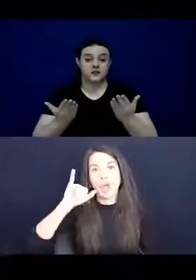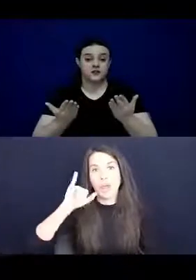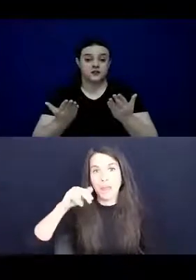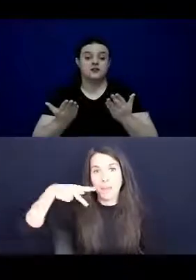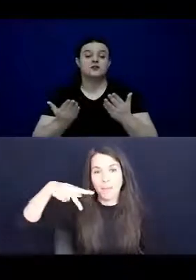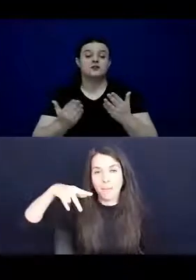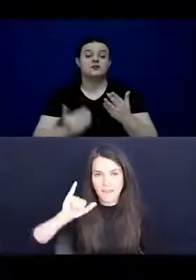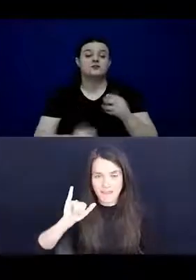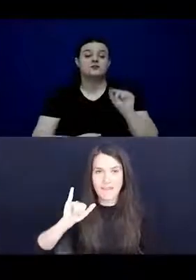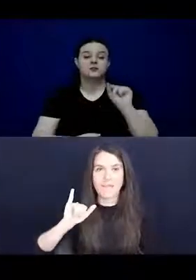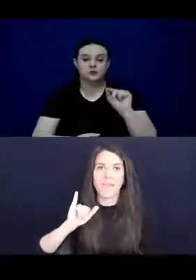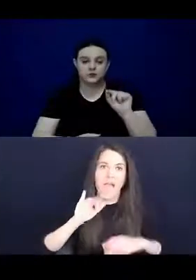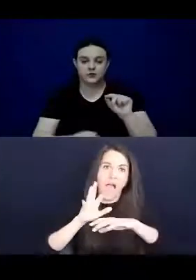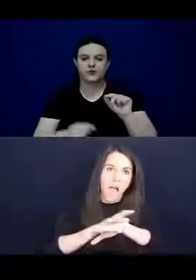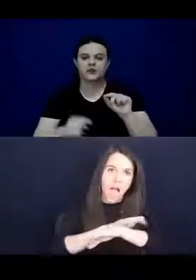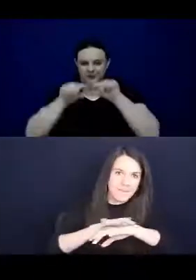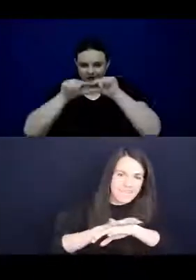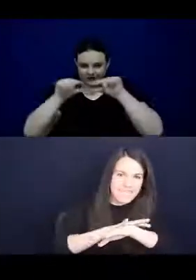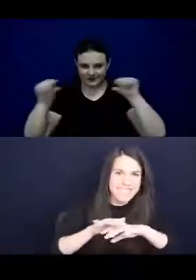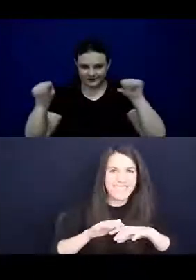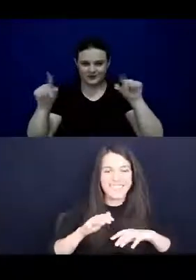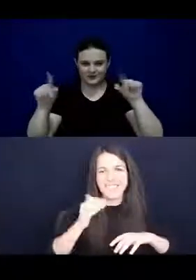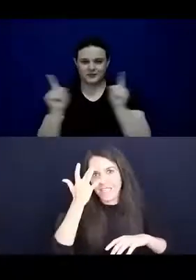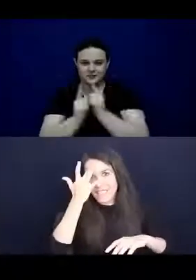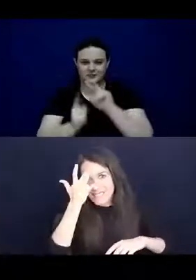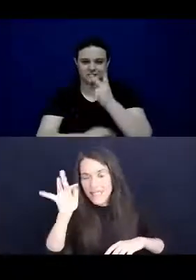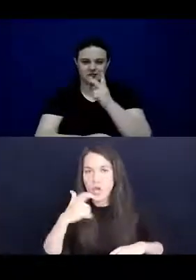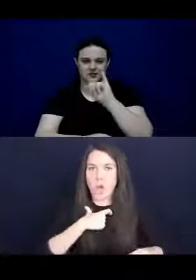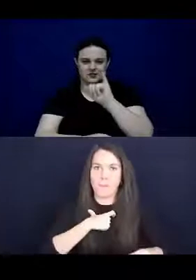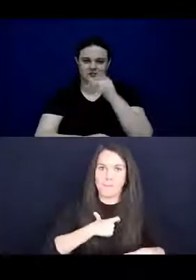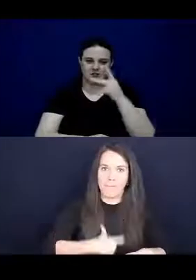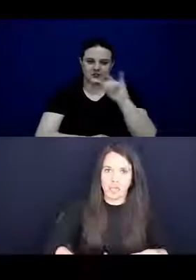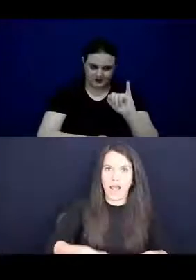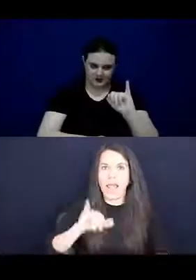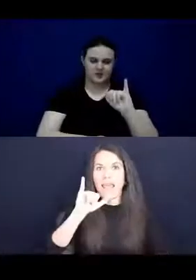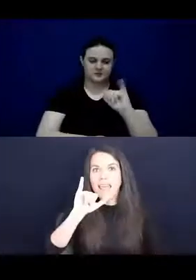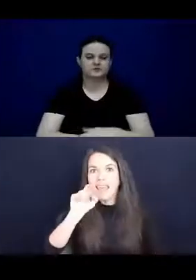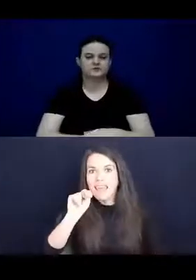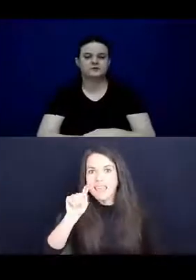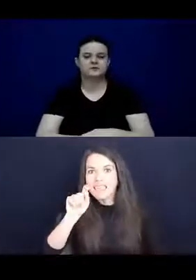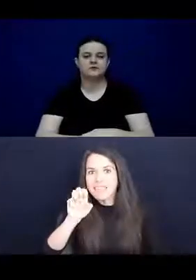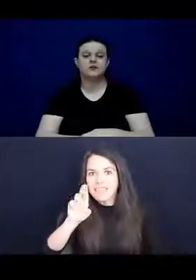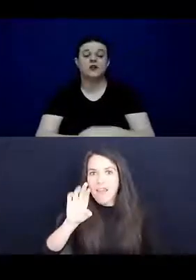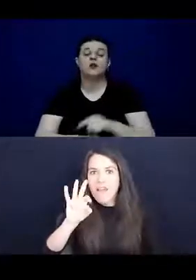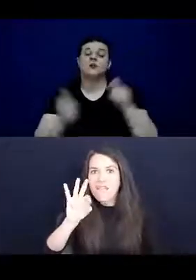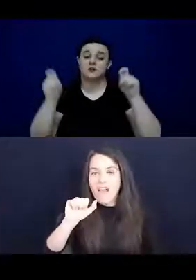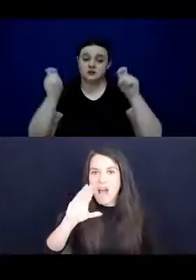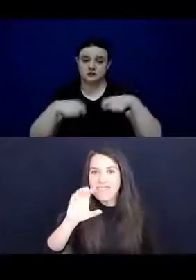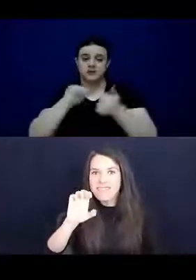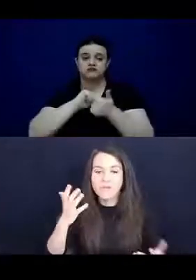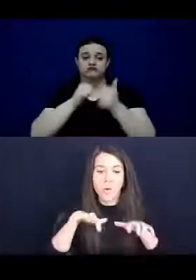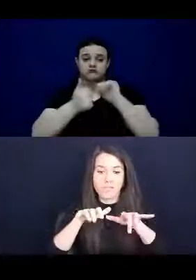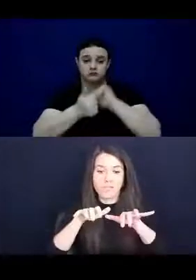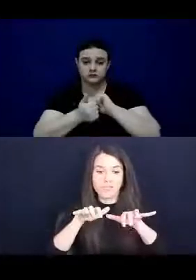personalized interface. It is something that is adaptable, that can take information from the environment